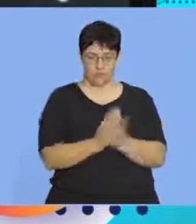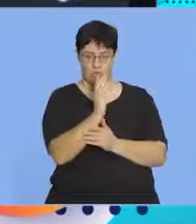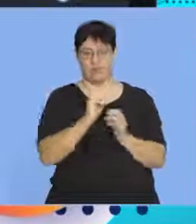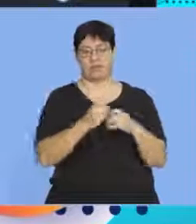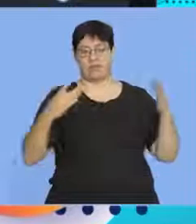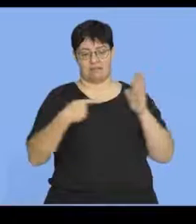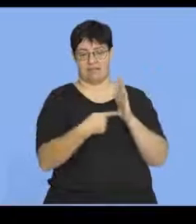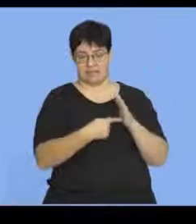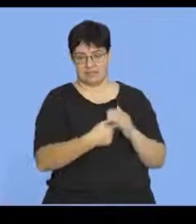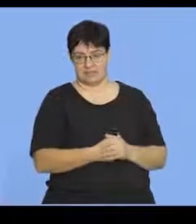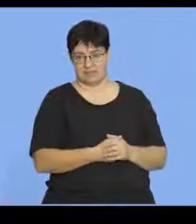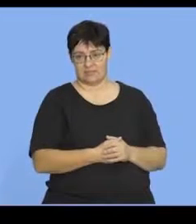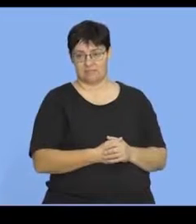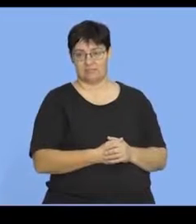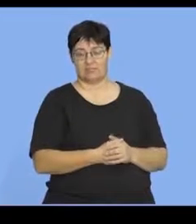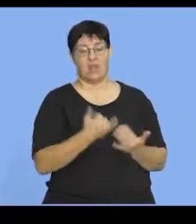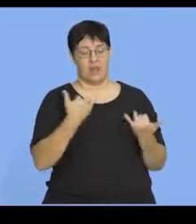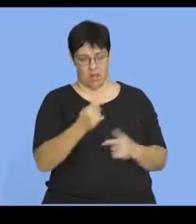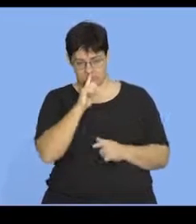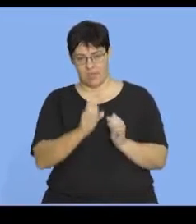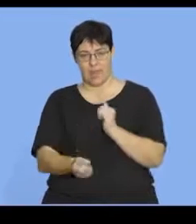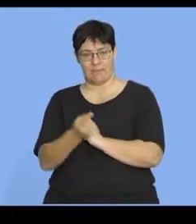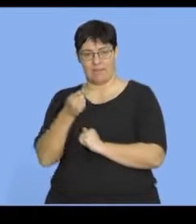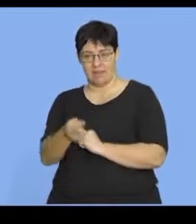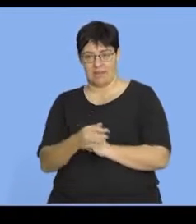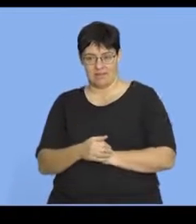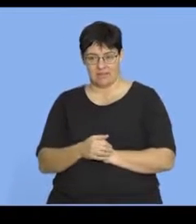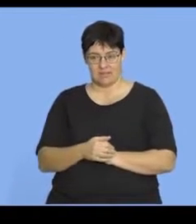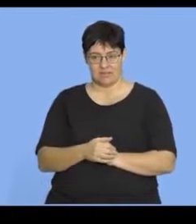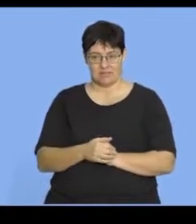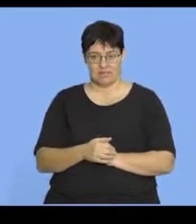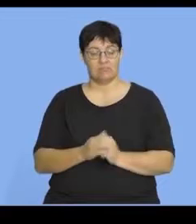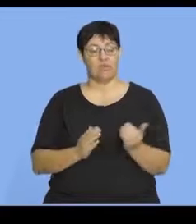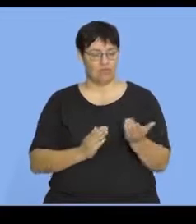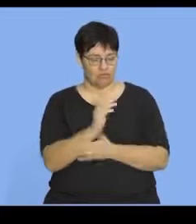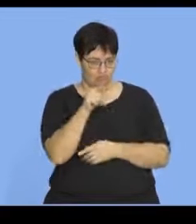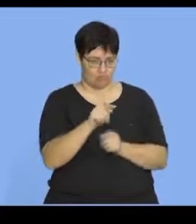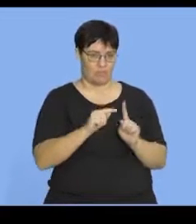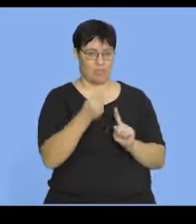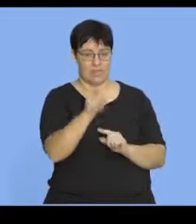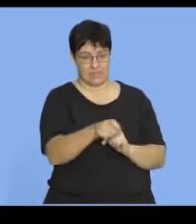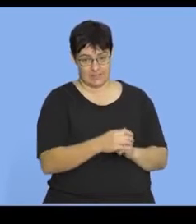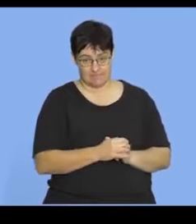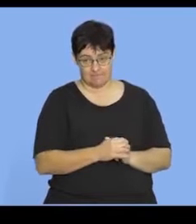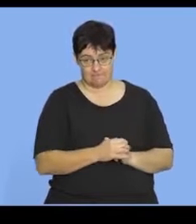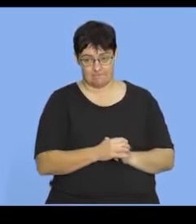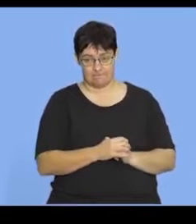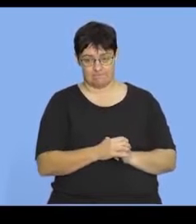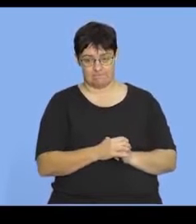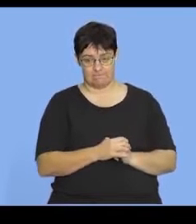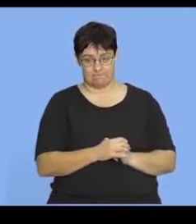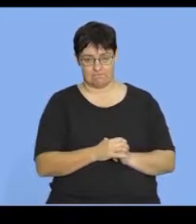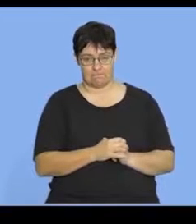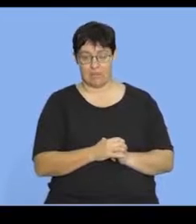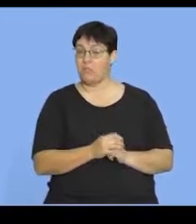the origin. It will now do this, and it has to go through the origin.